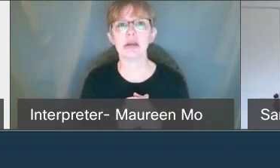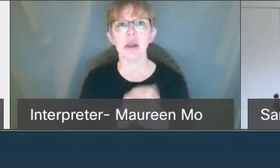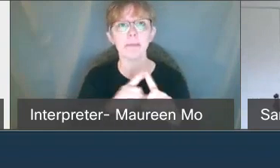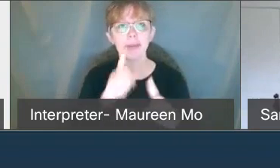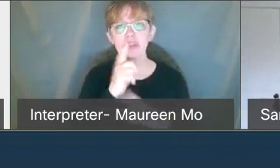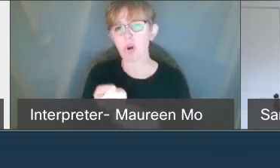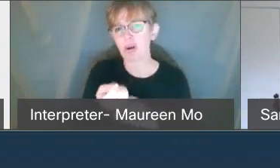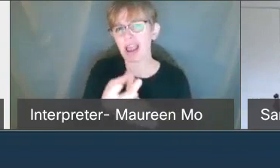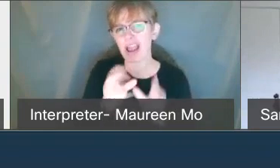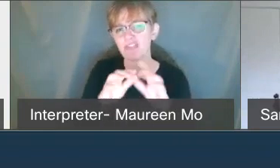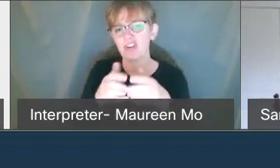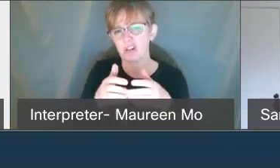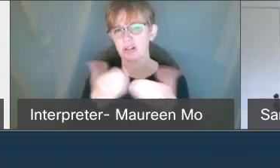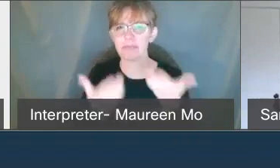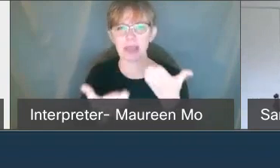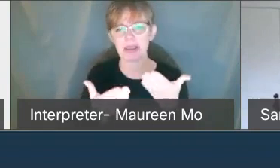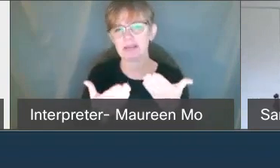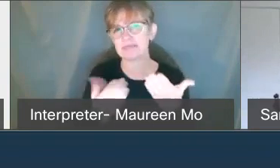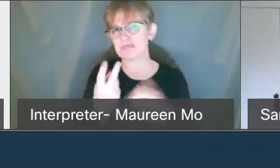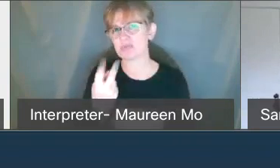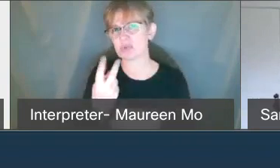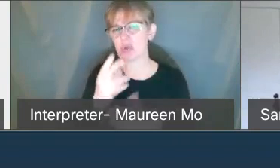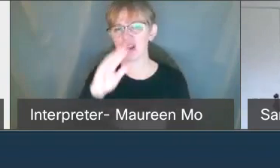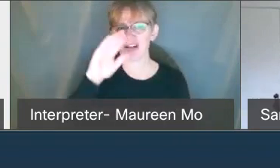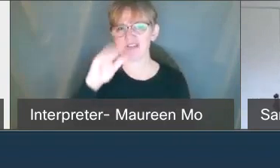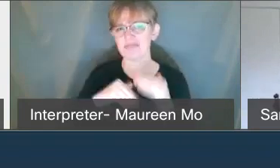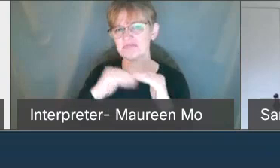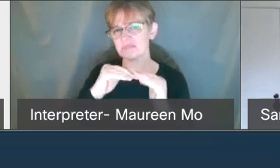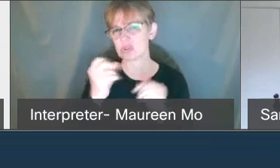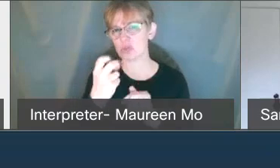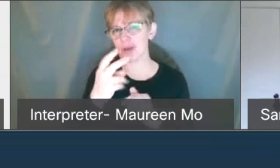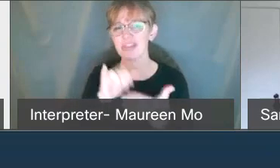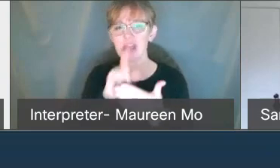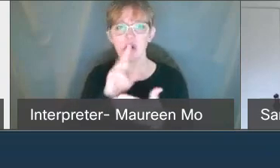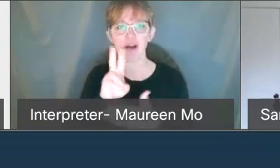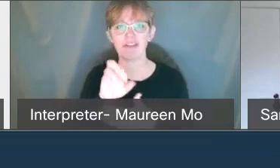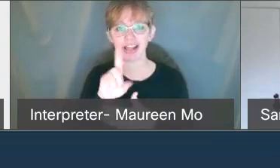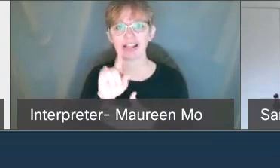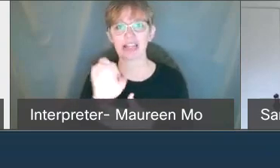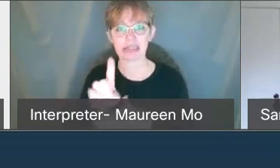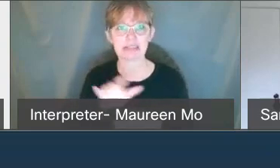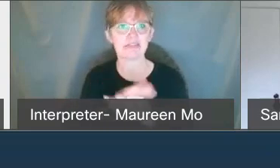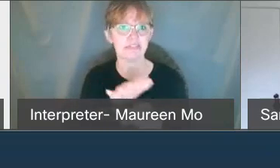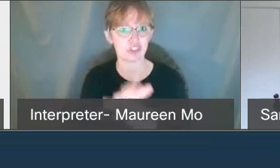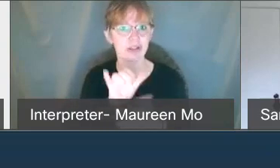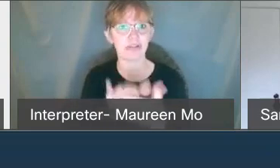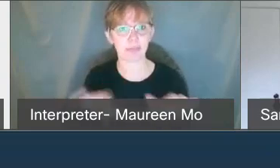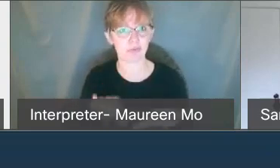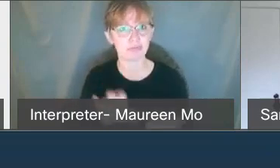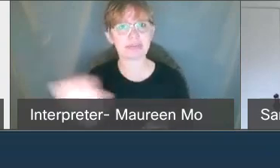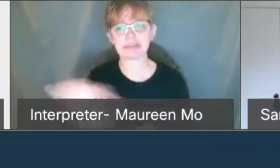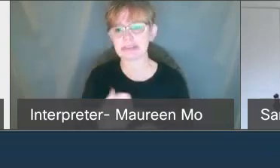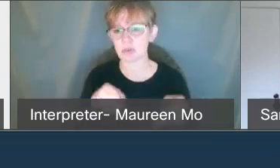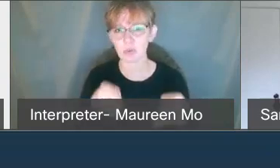handful or so, even maybe a dozen instruments that are all validated sufficiently, that kind of perform in similar ways to